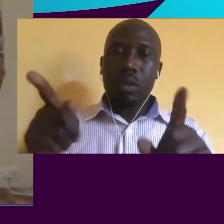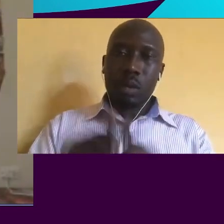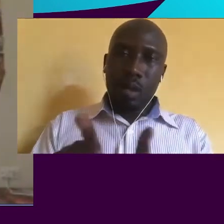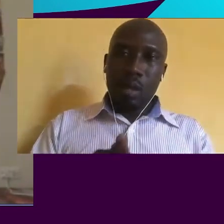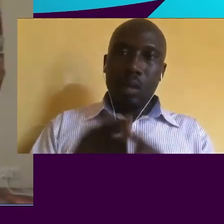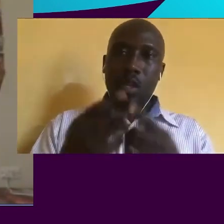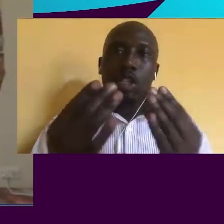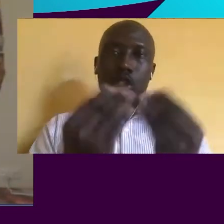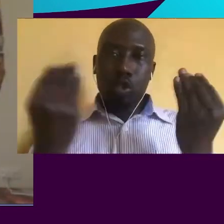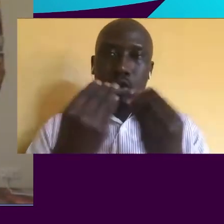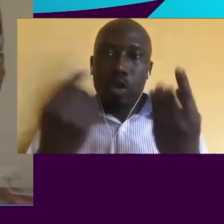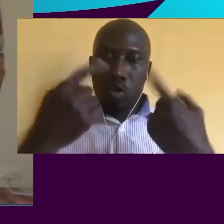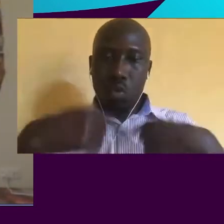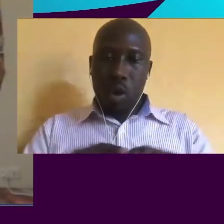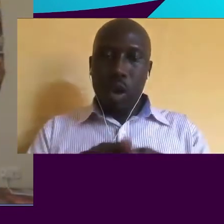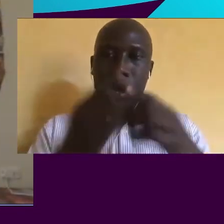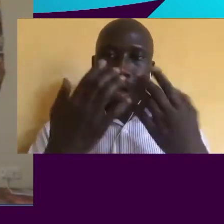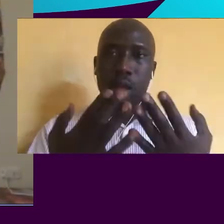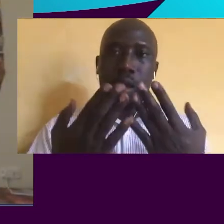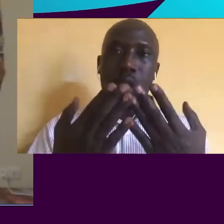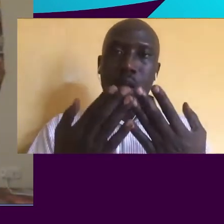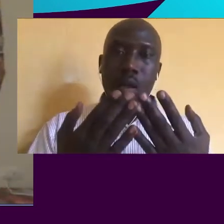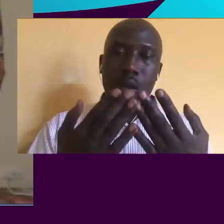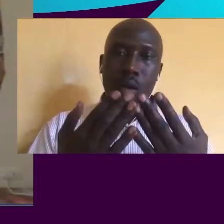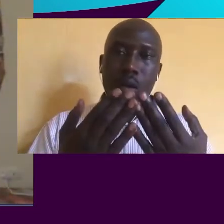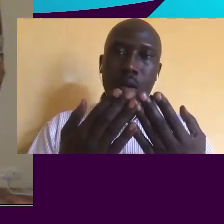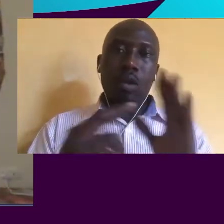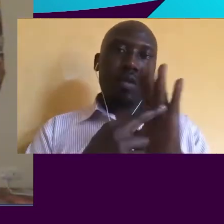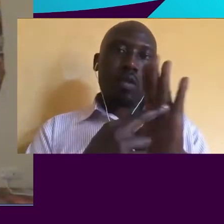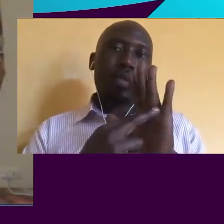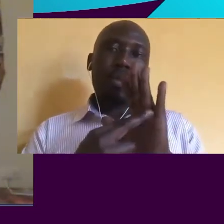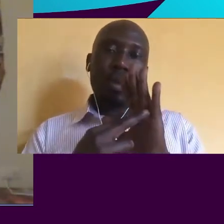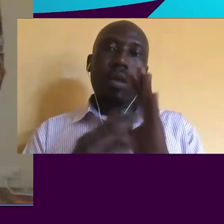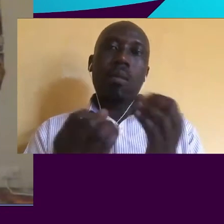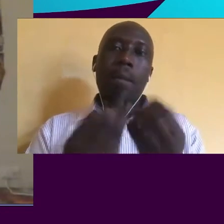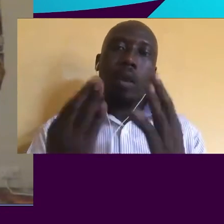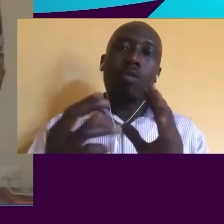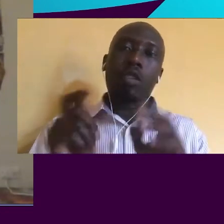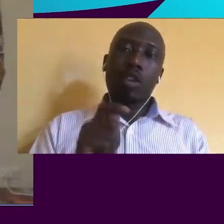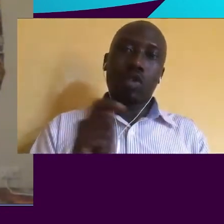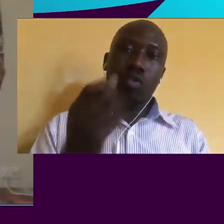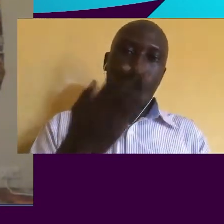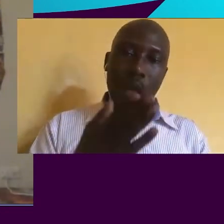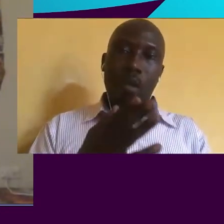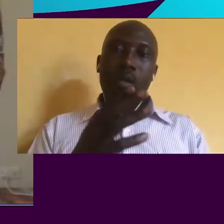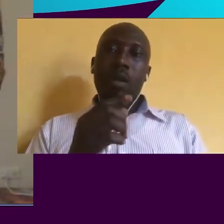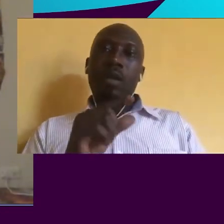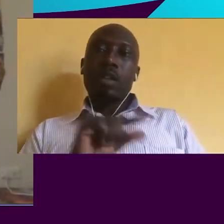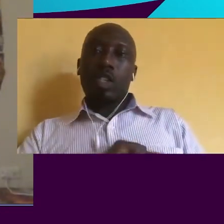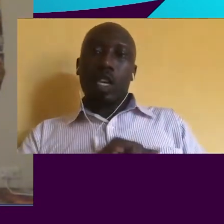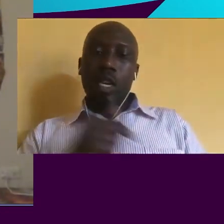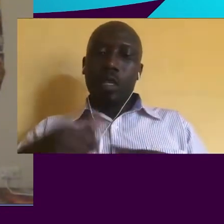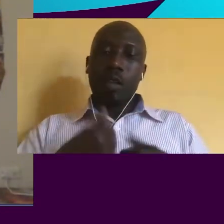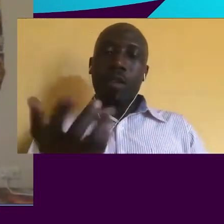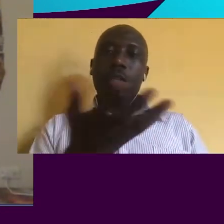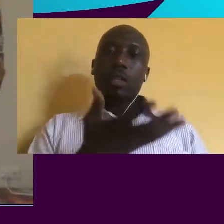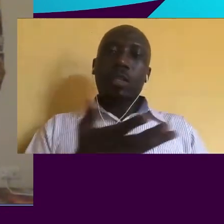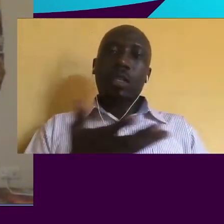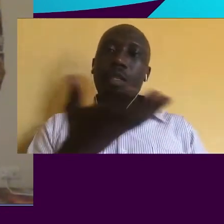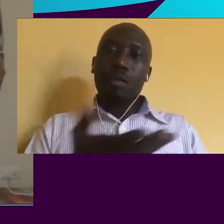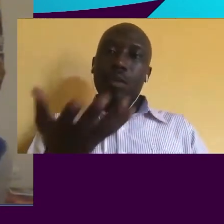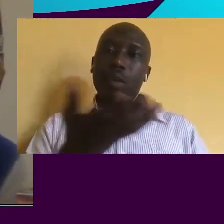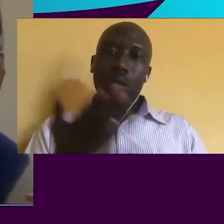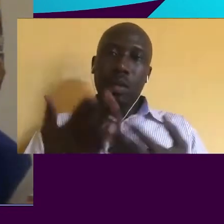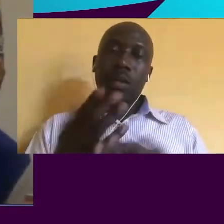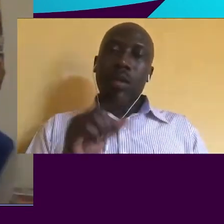will introduce a couple different tools we have, such as a gender self-assessment and a gender action